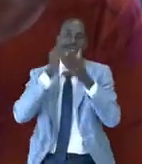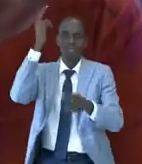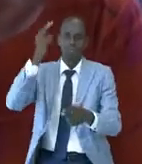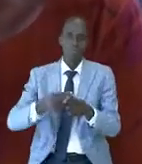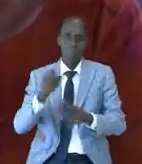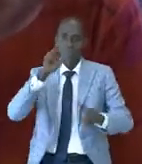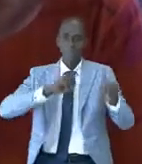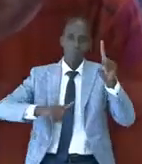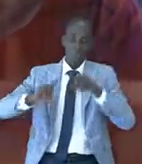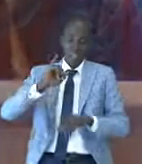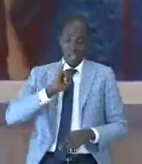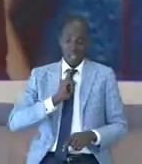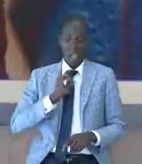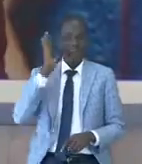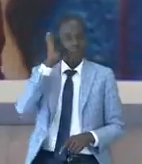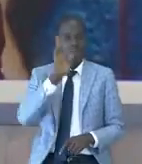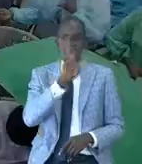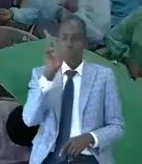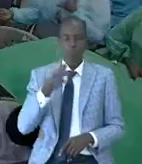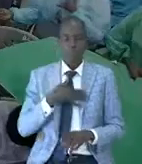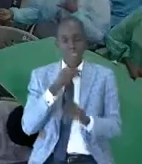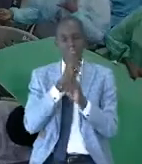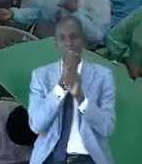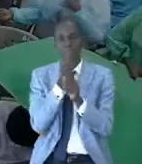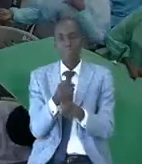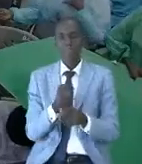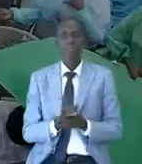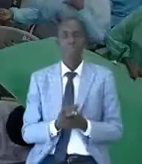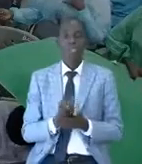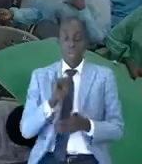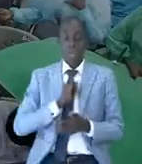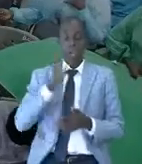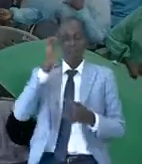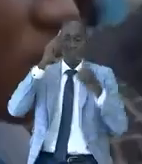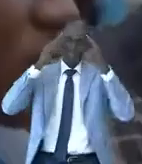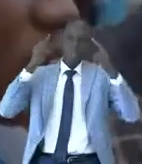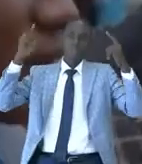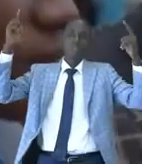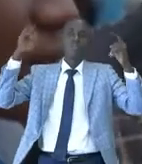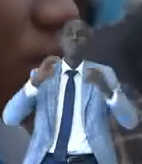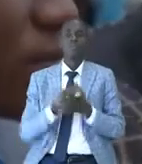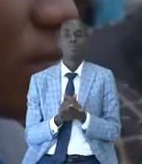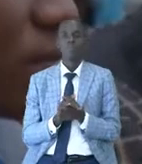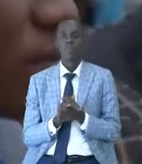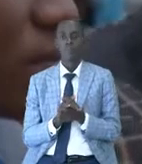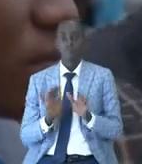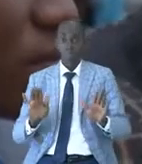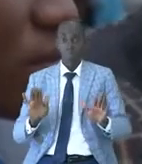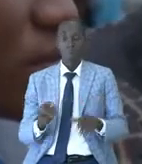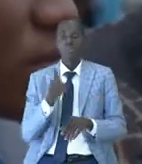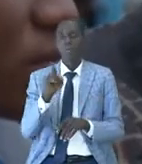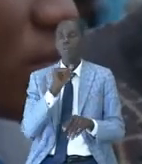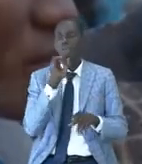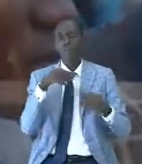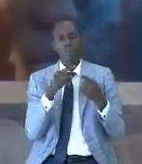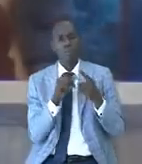I will use my gift. I will excel. You're not going to look at that and